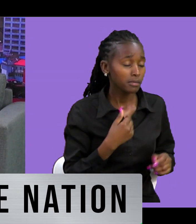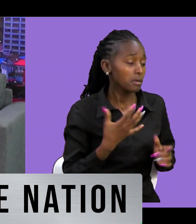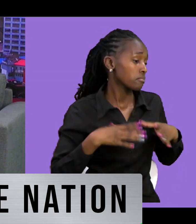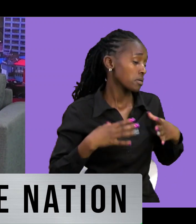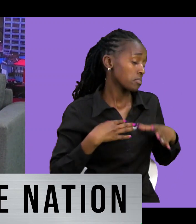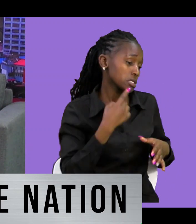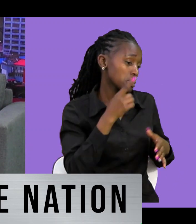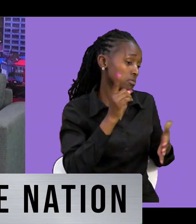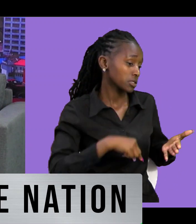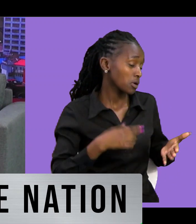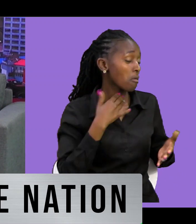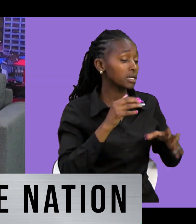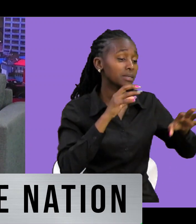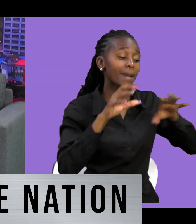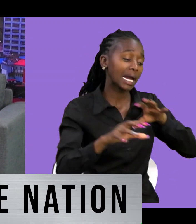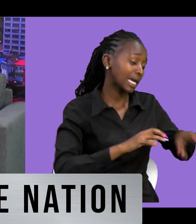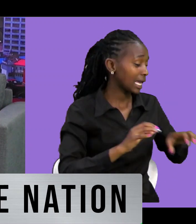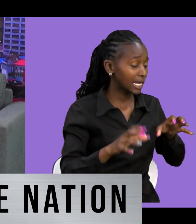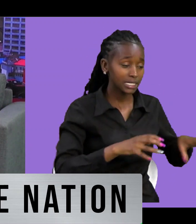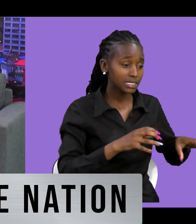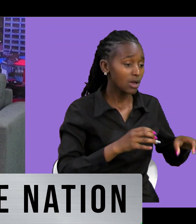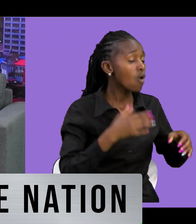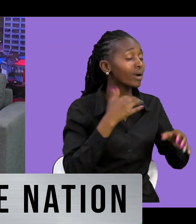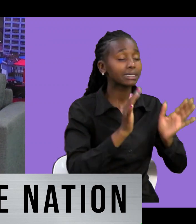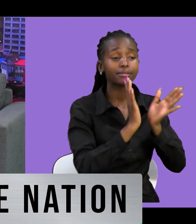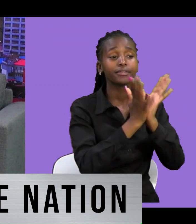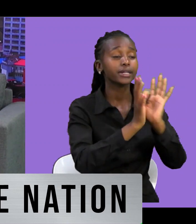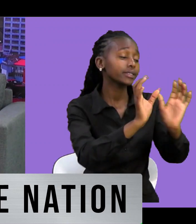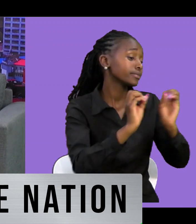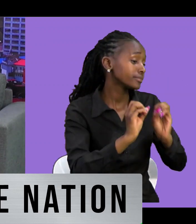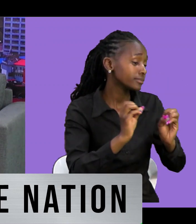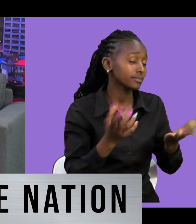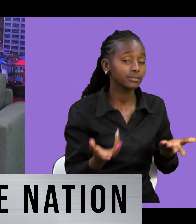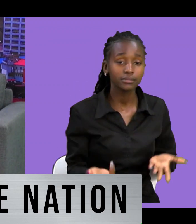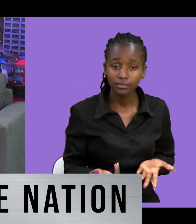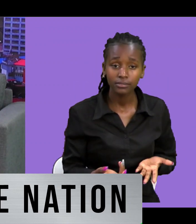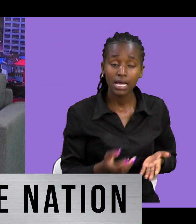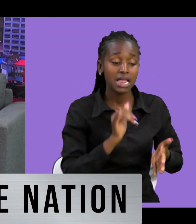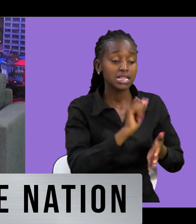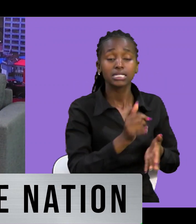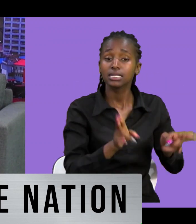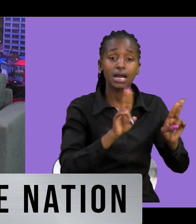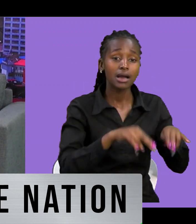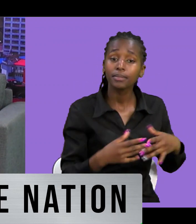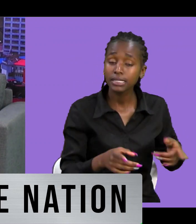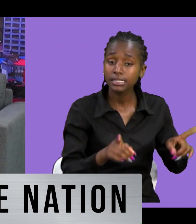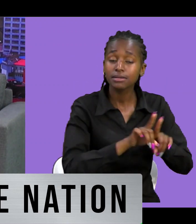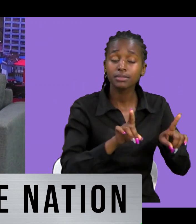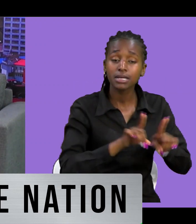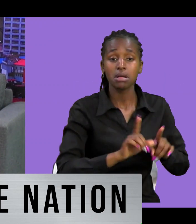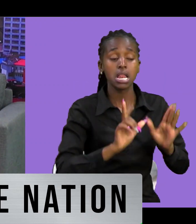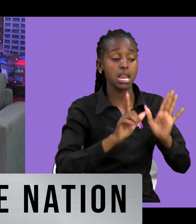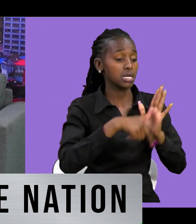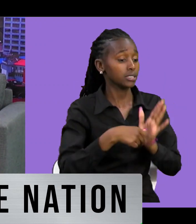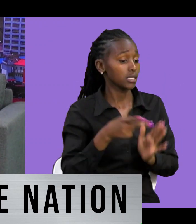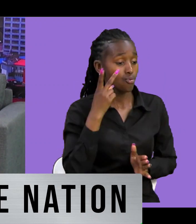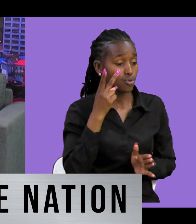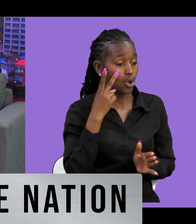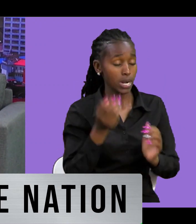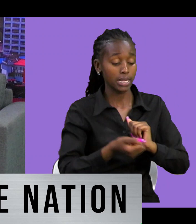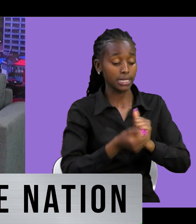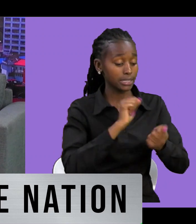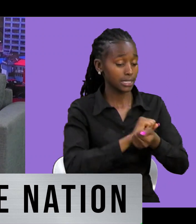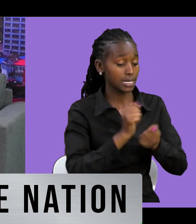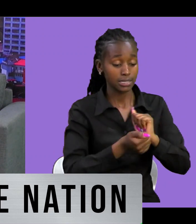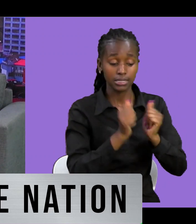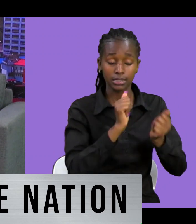Soko, Yes. that kind of thing. And then, of course, the manifestos of Yes.